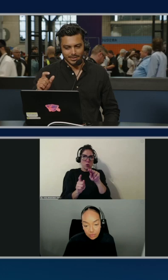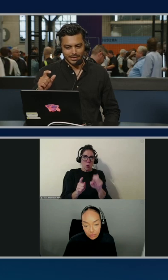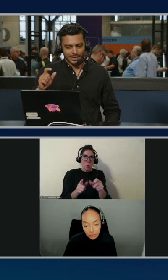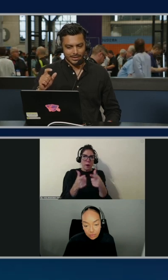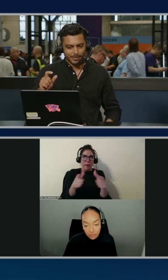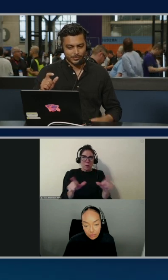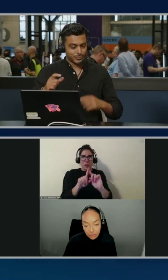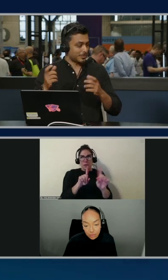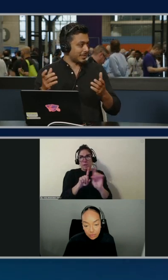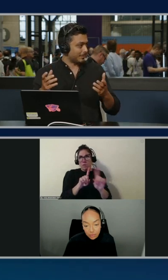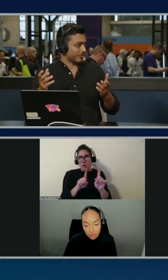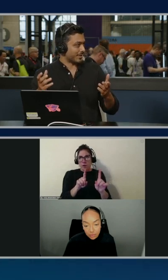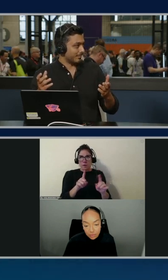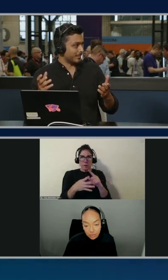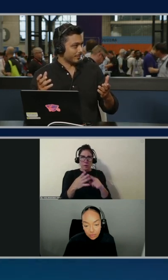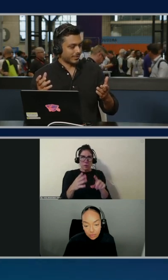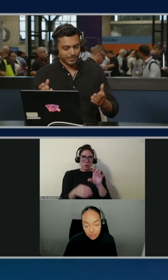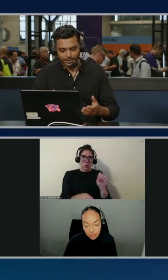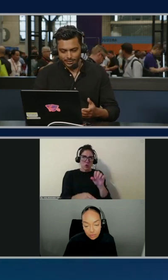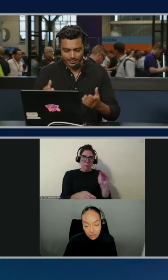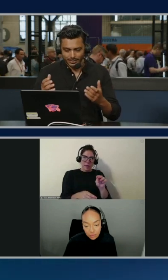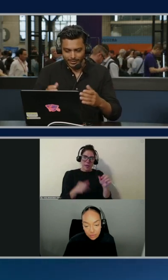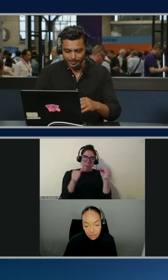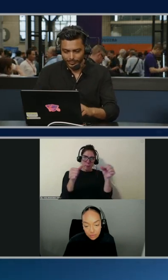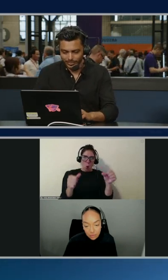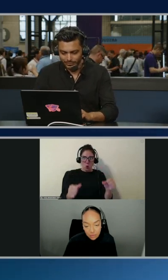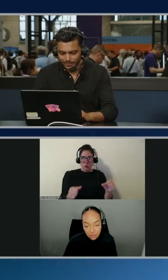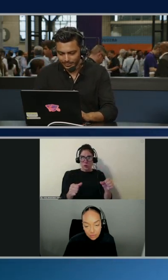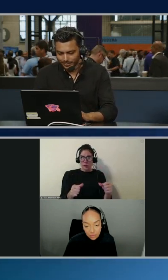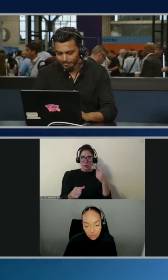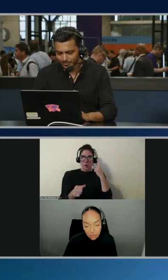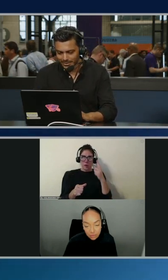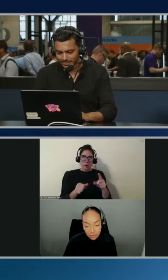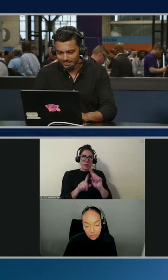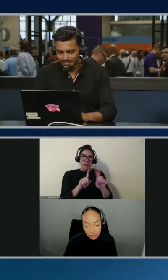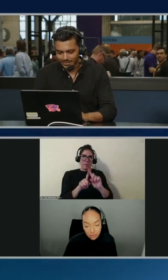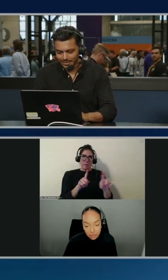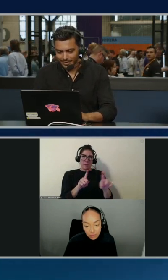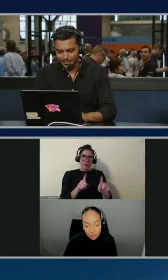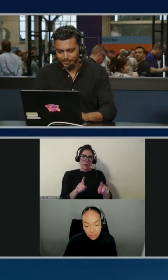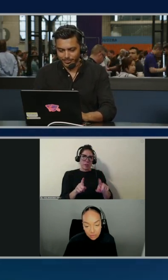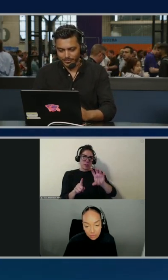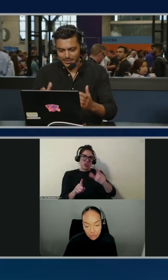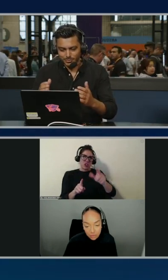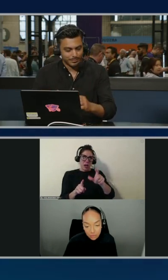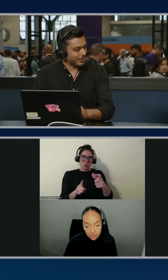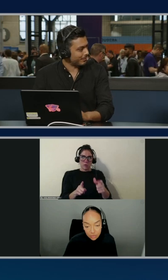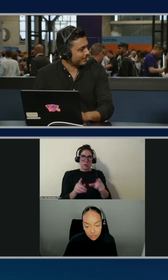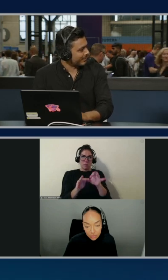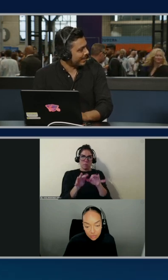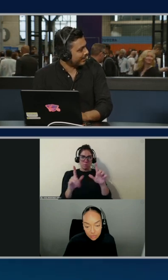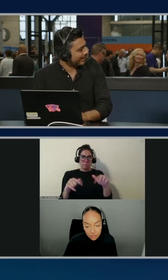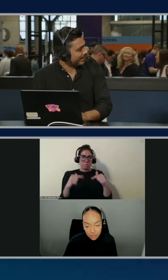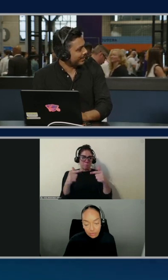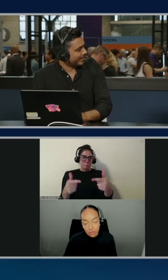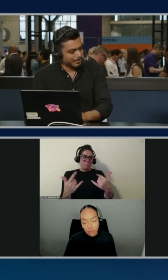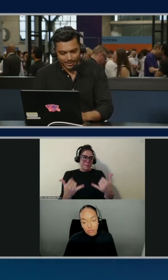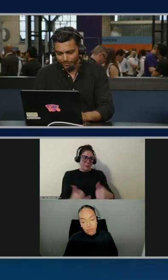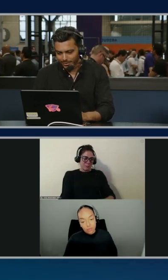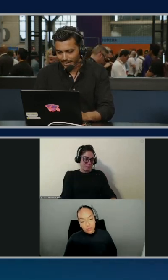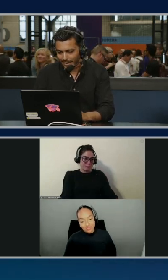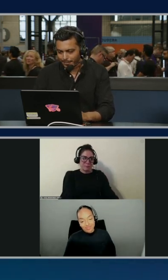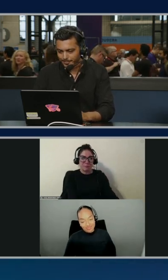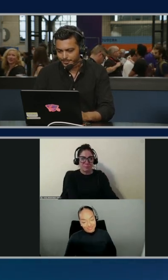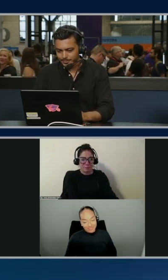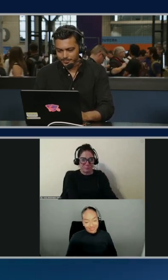different social media posts that will be posted on different channels. So that's one way of creating a